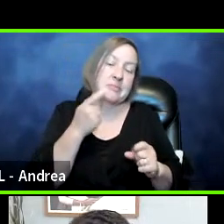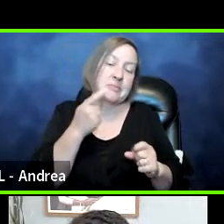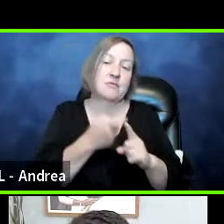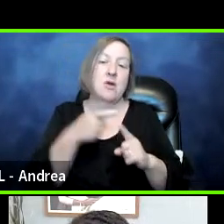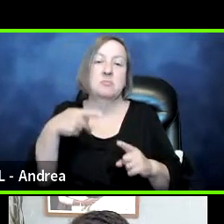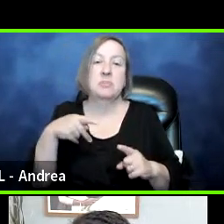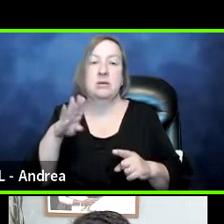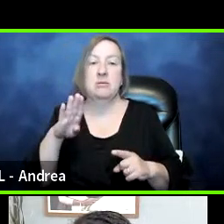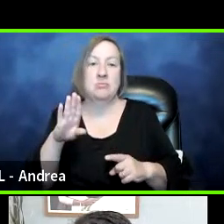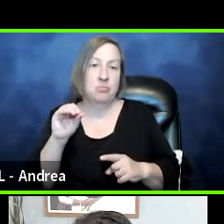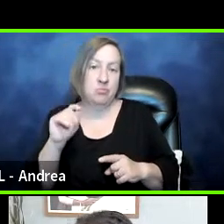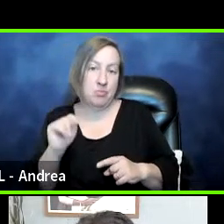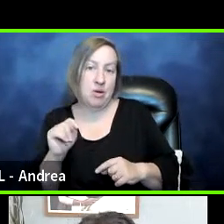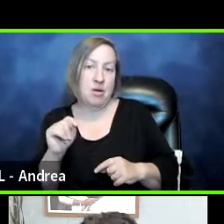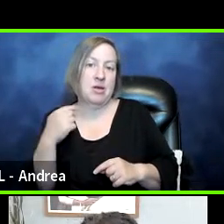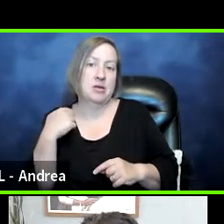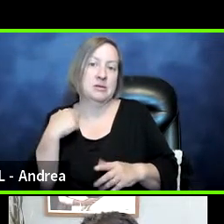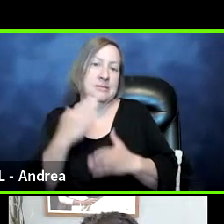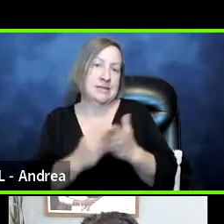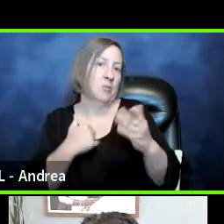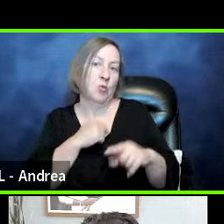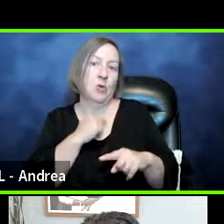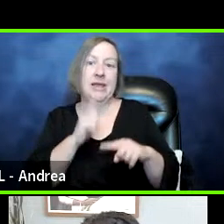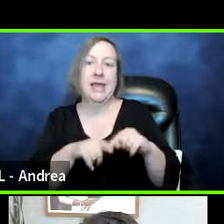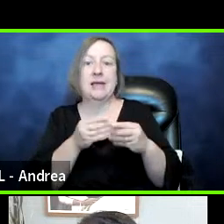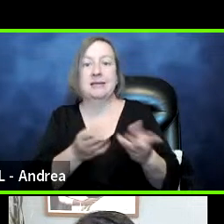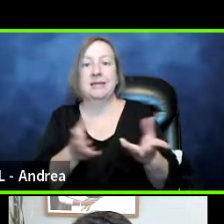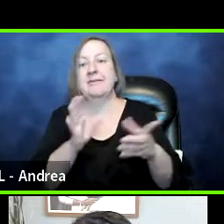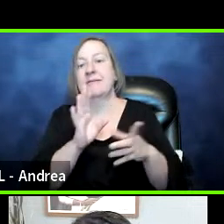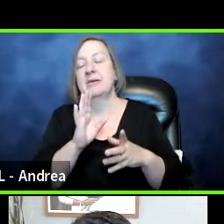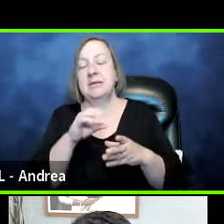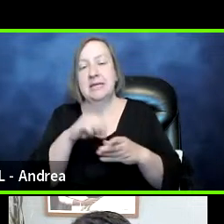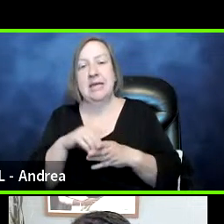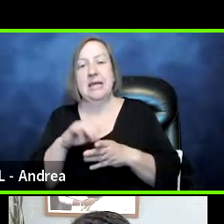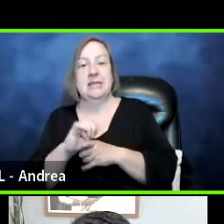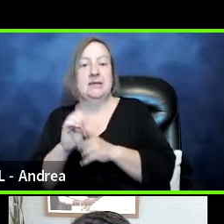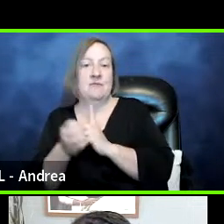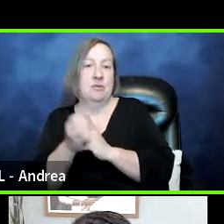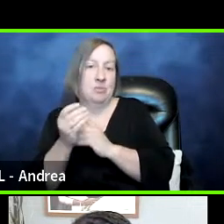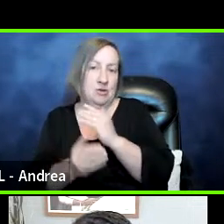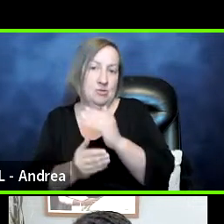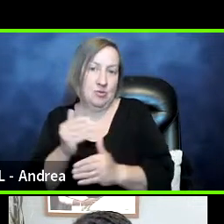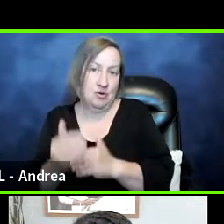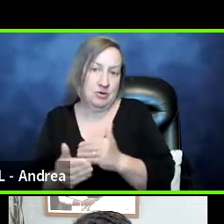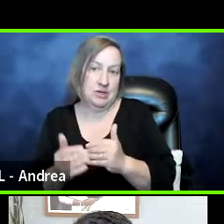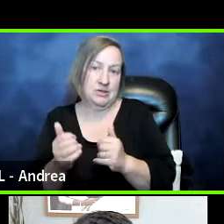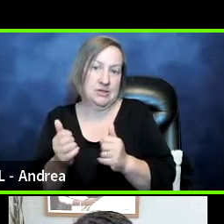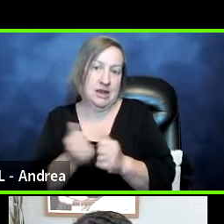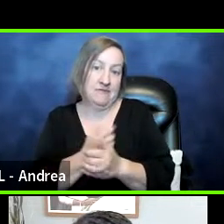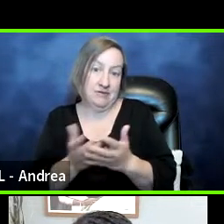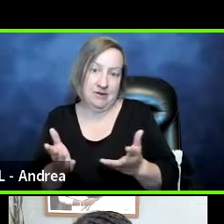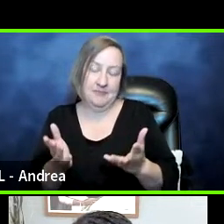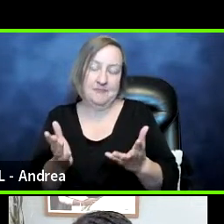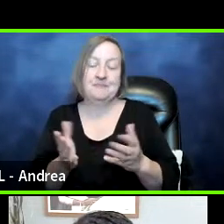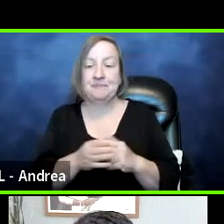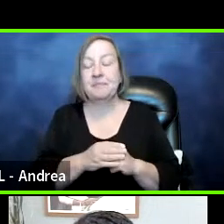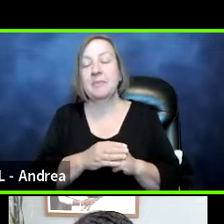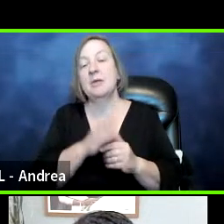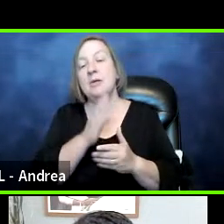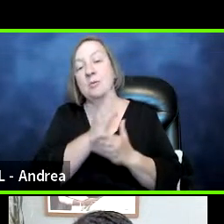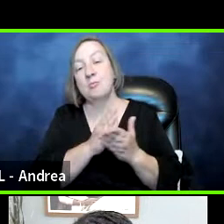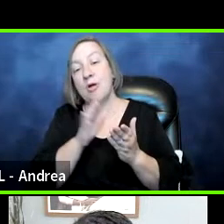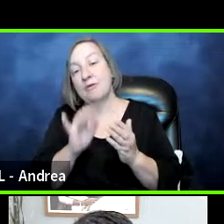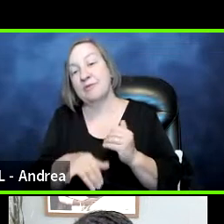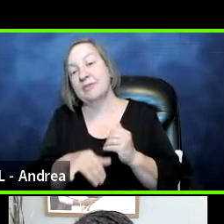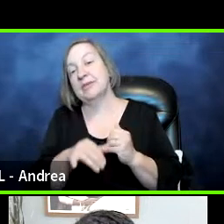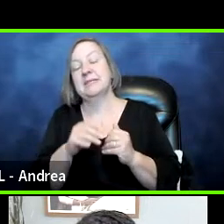PBOT, we cannot, given just the environmental process that we're in. And, part of this is a continuous